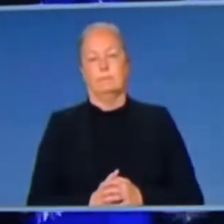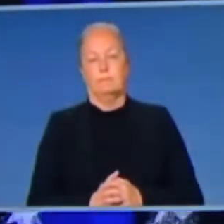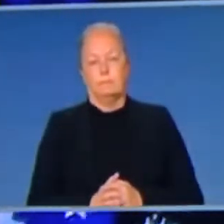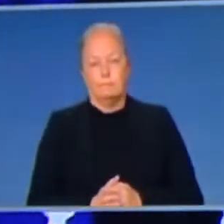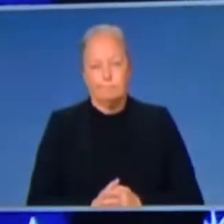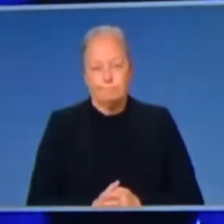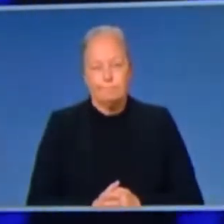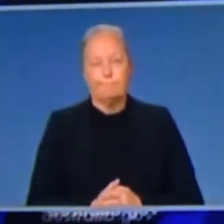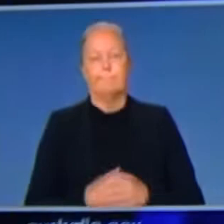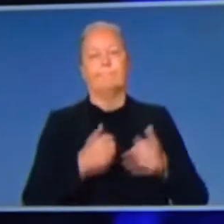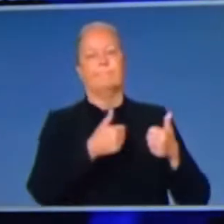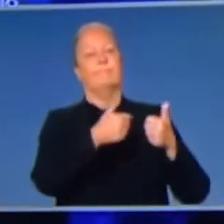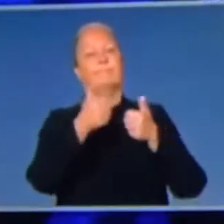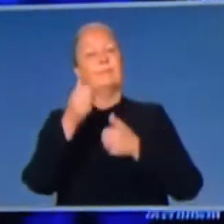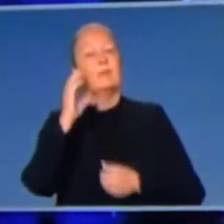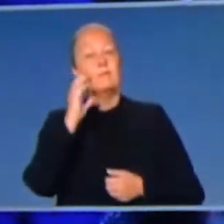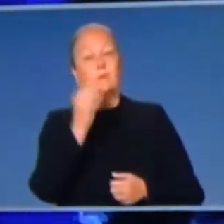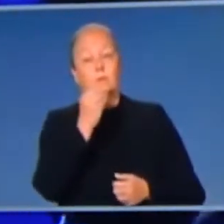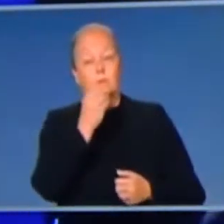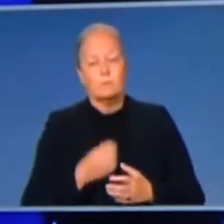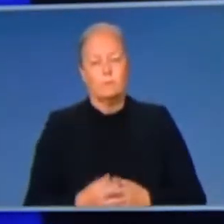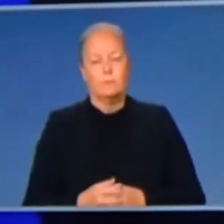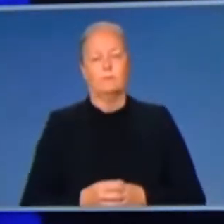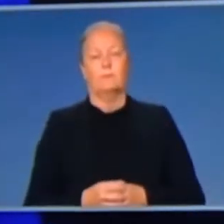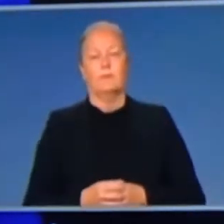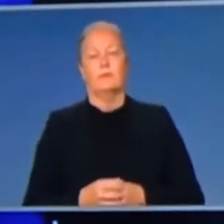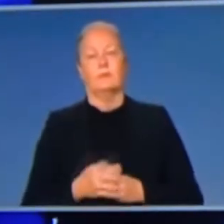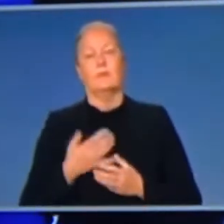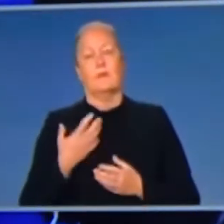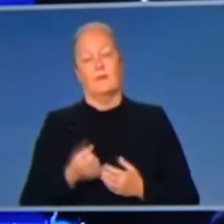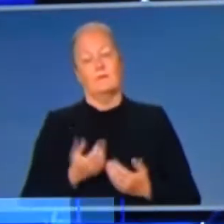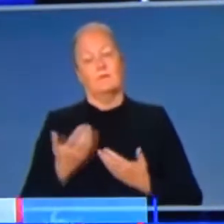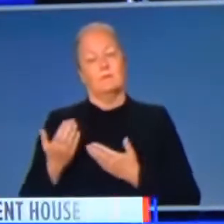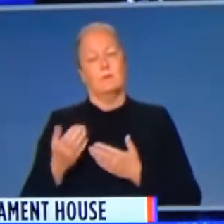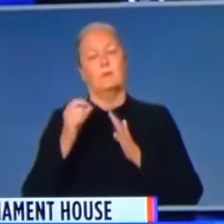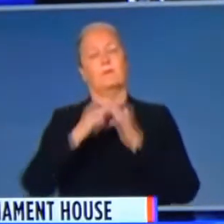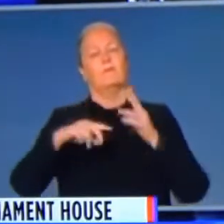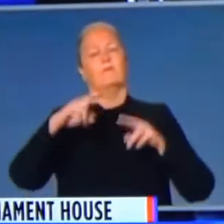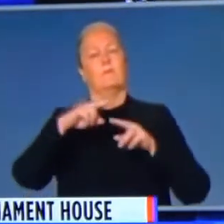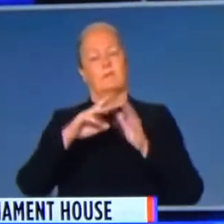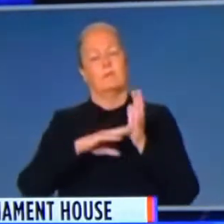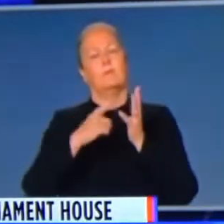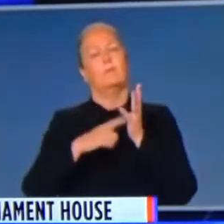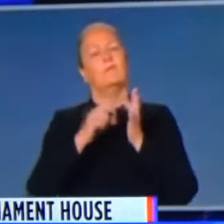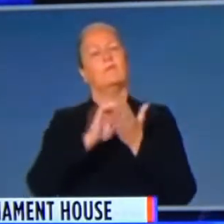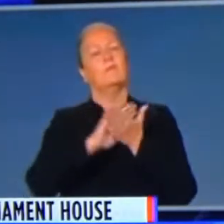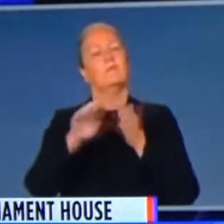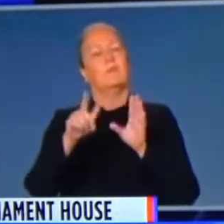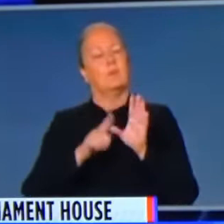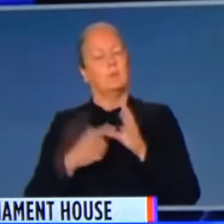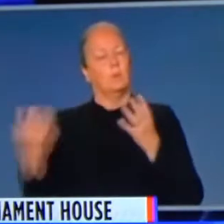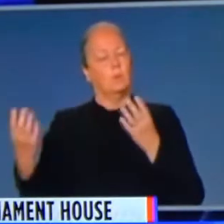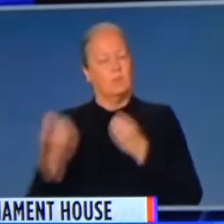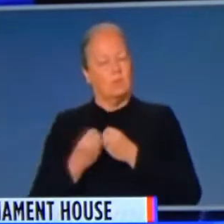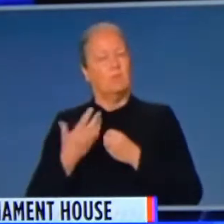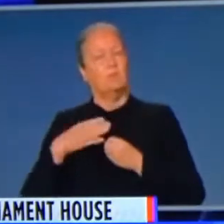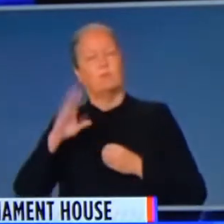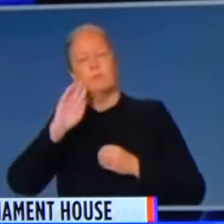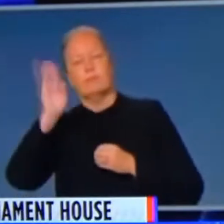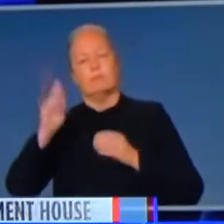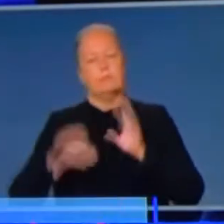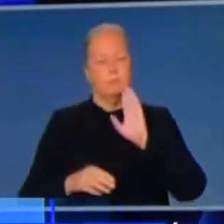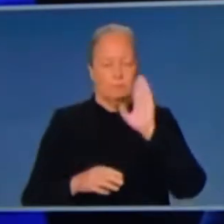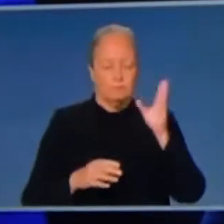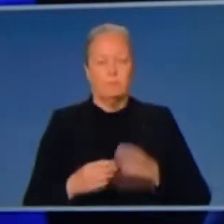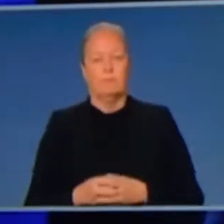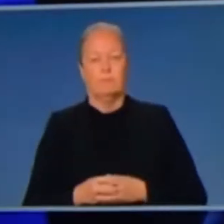Afternoon, everyone. Joined by Professor Murphy, as usual. Together, we are making